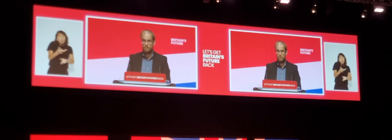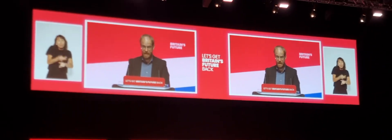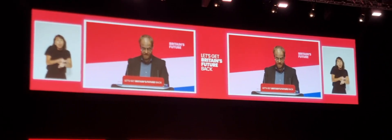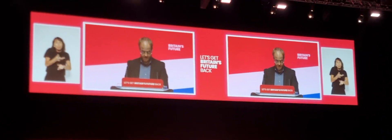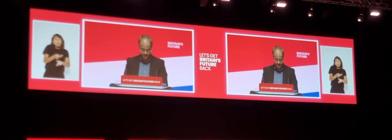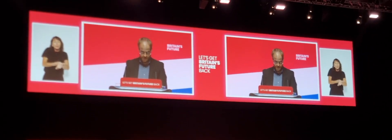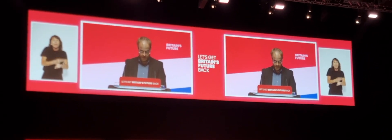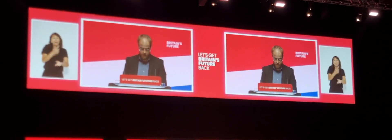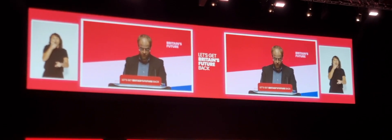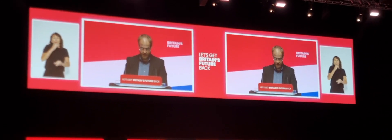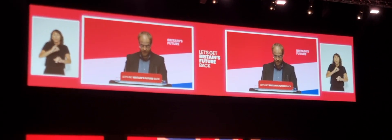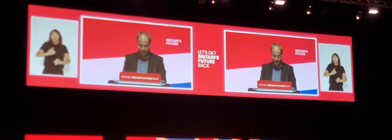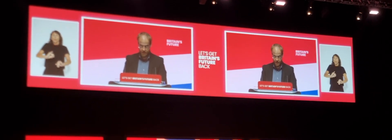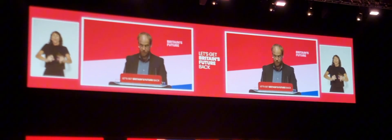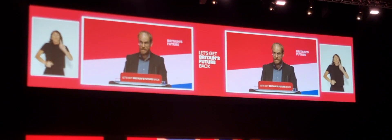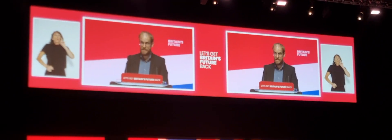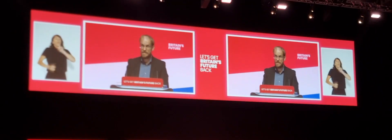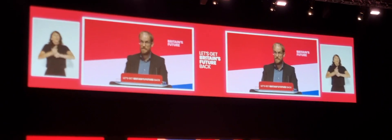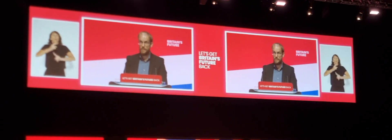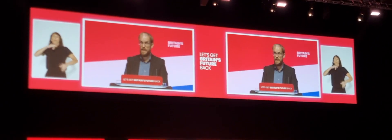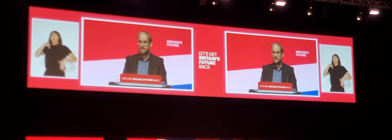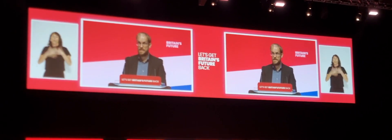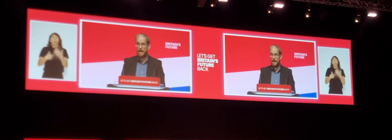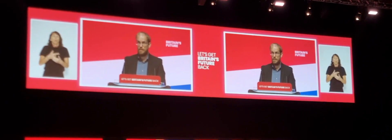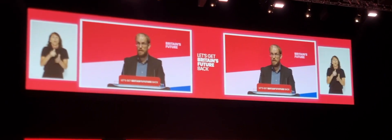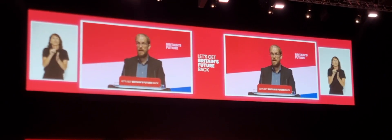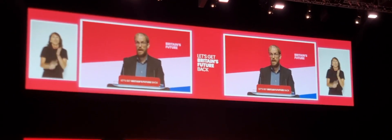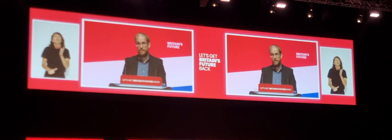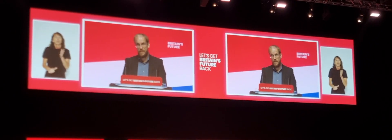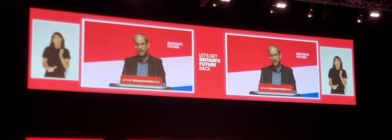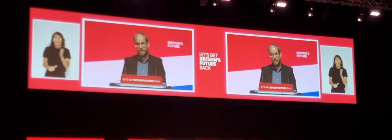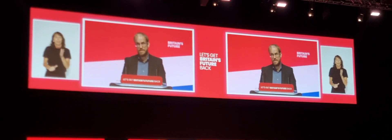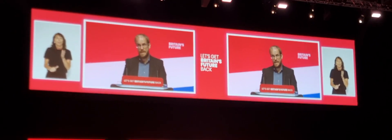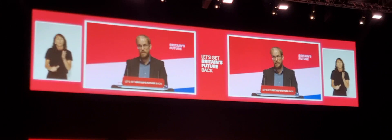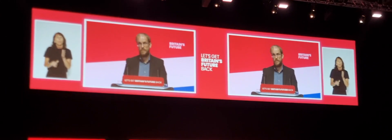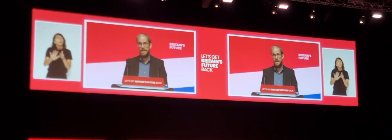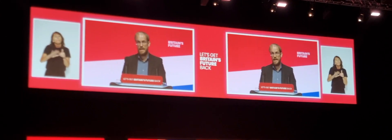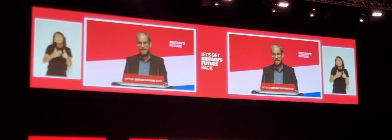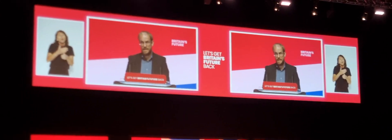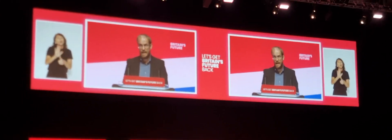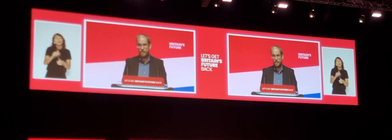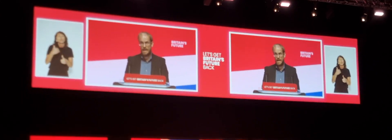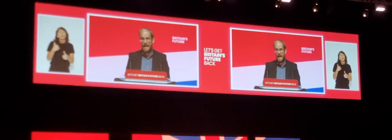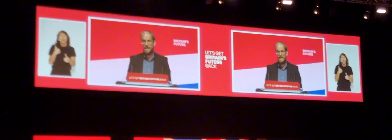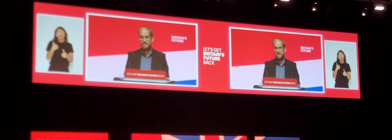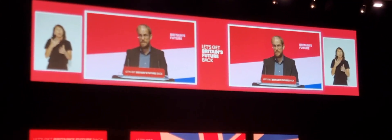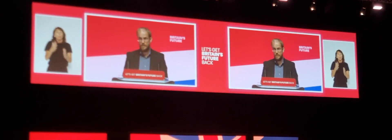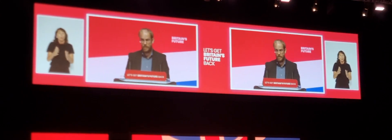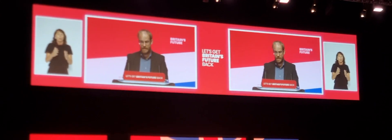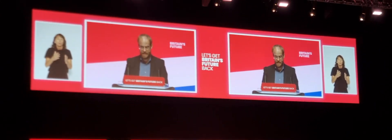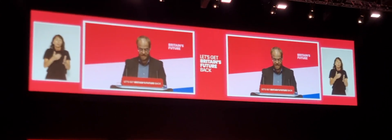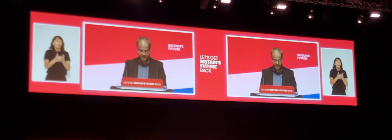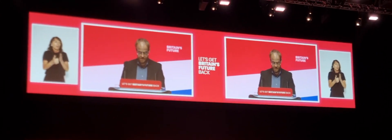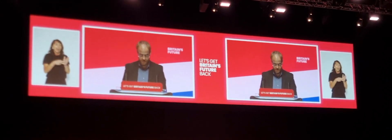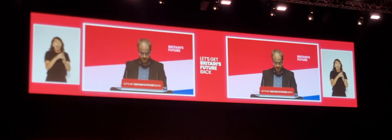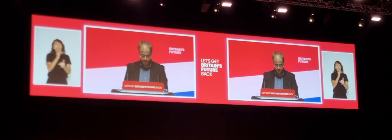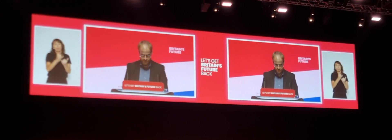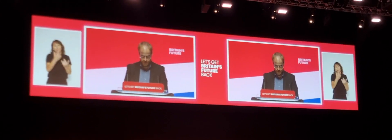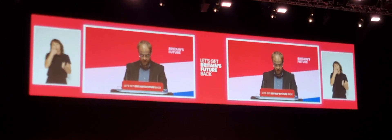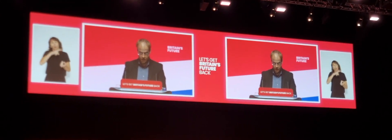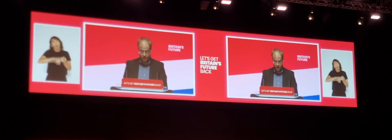life-threatening emergency surgery, but this isn't the first time I've found myself in the caring hands of our